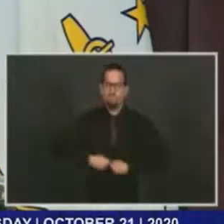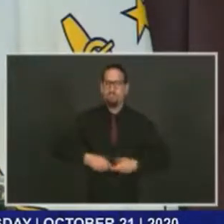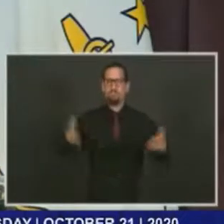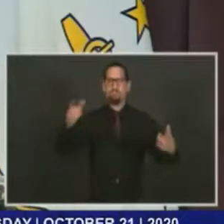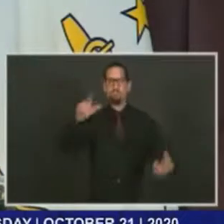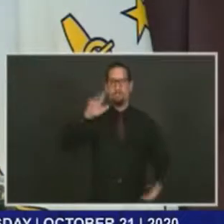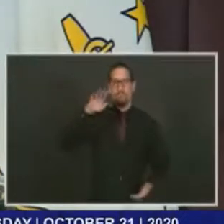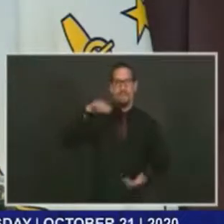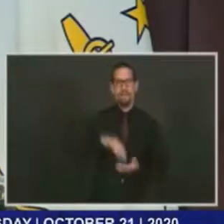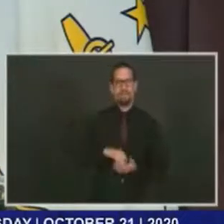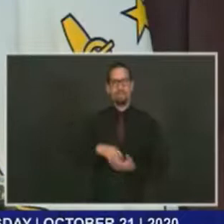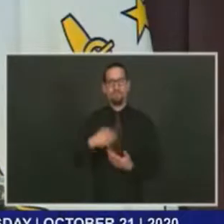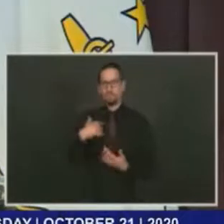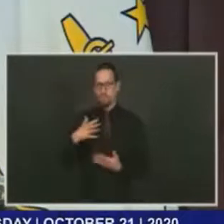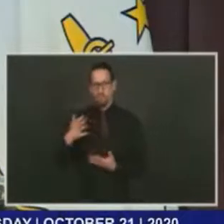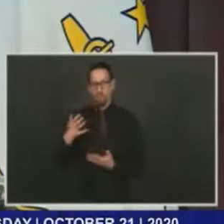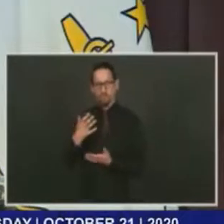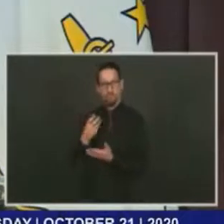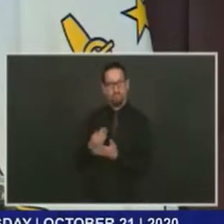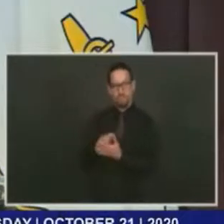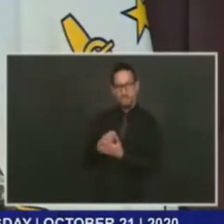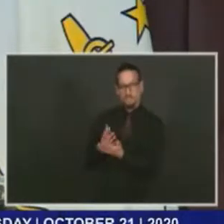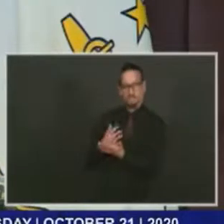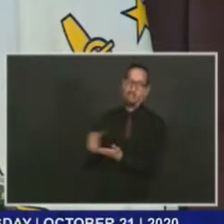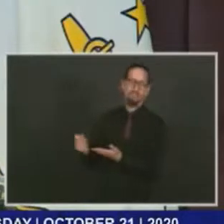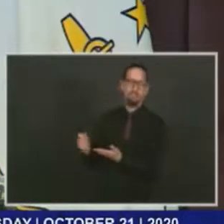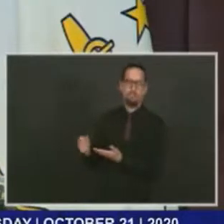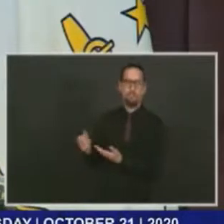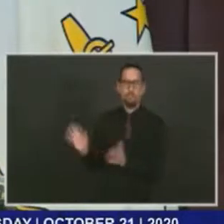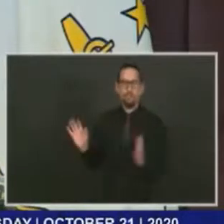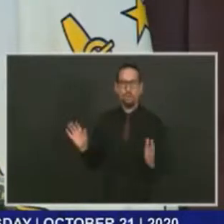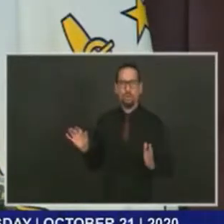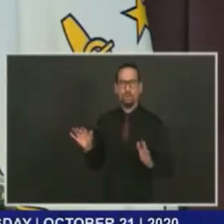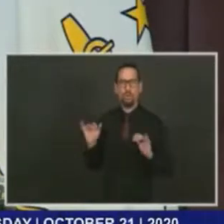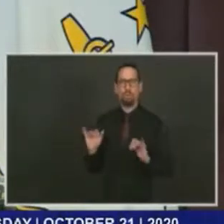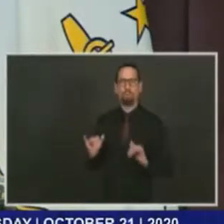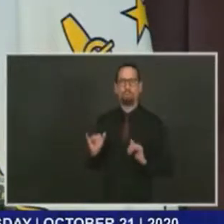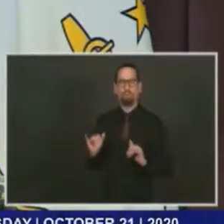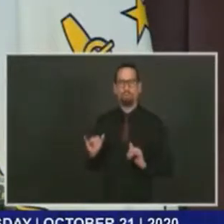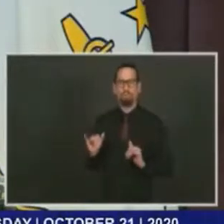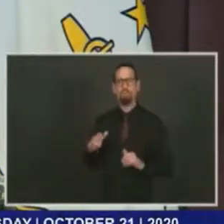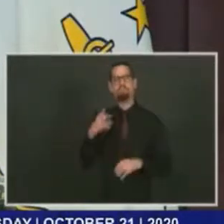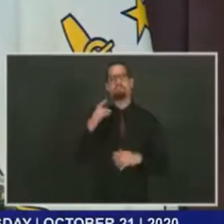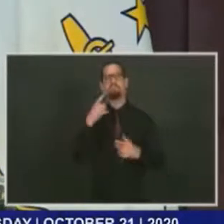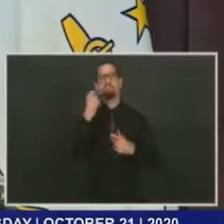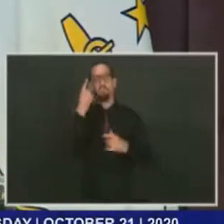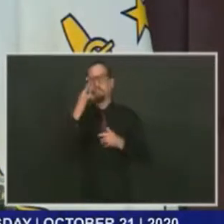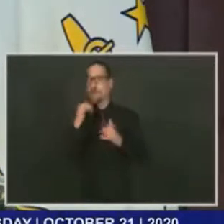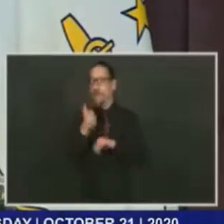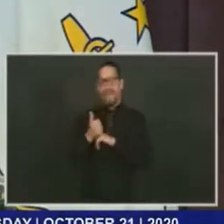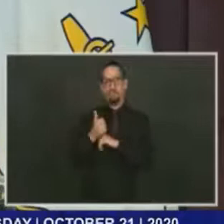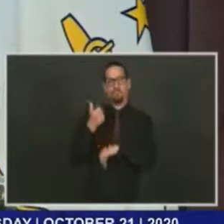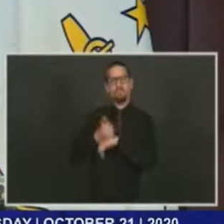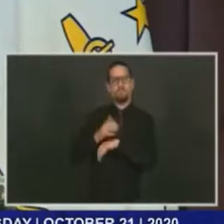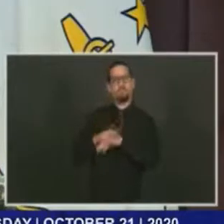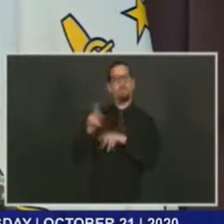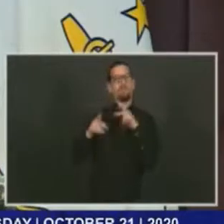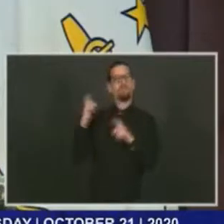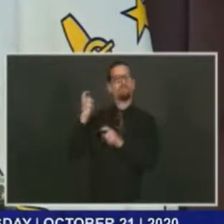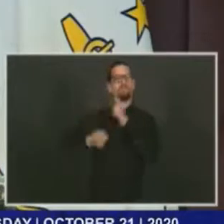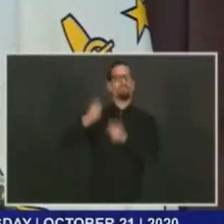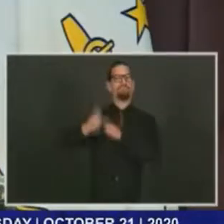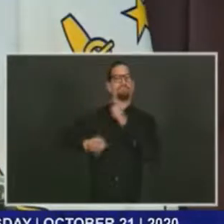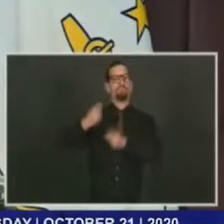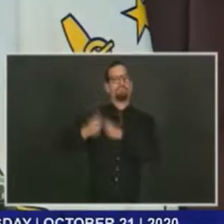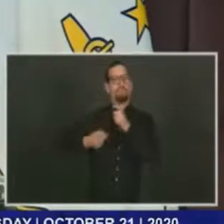money. All of that happened on account of fantastic donations by the people of Rhode Island and foundations. We're entering the